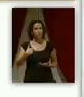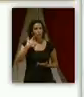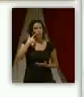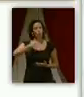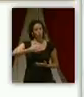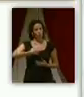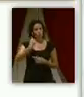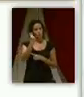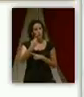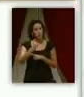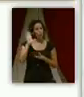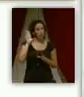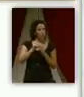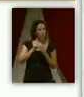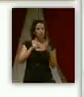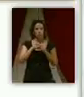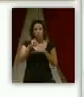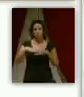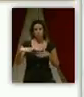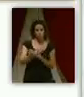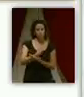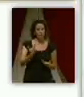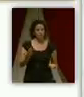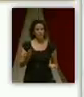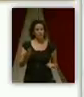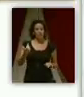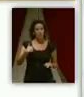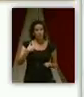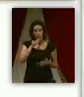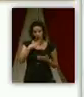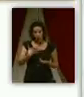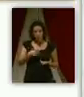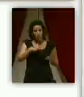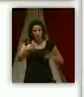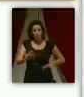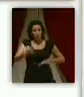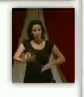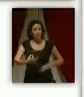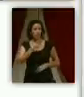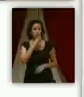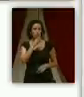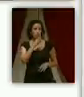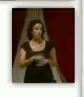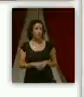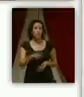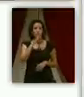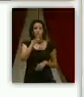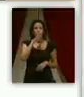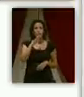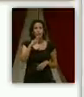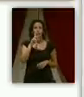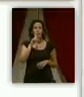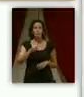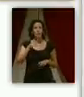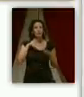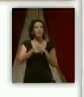I believe in universal principle and in accessibility for all, but this hasn't been implemented so